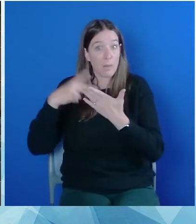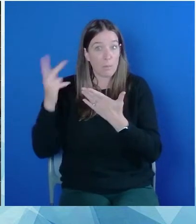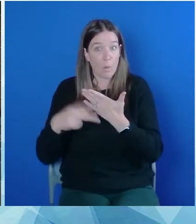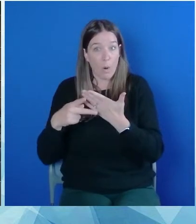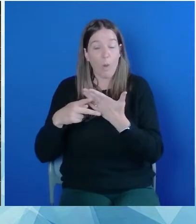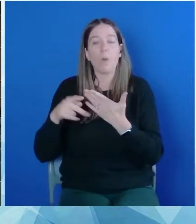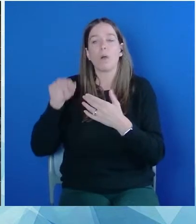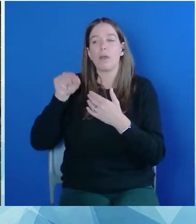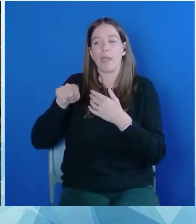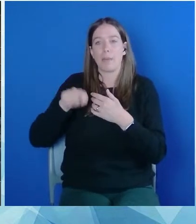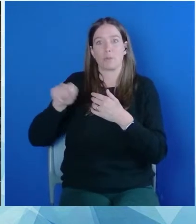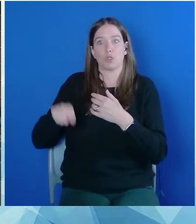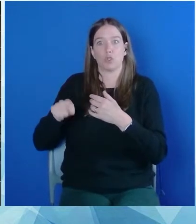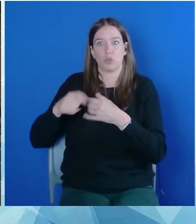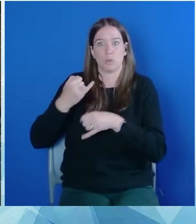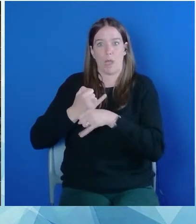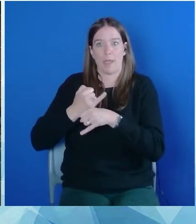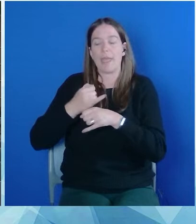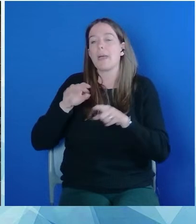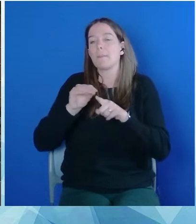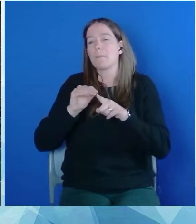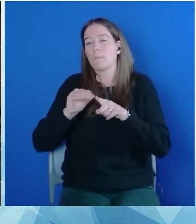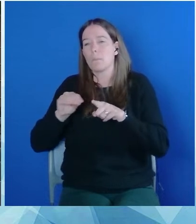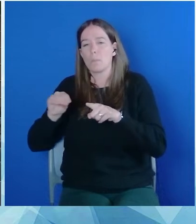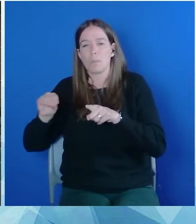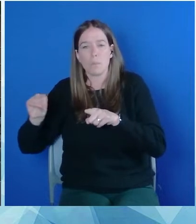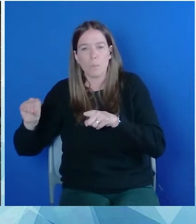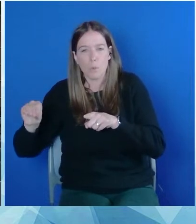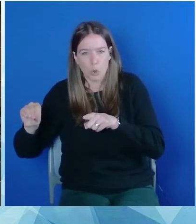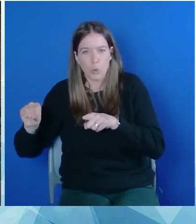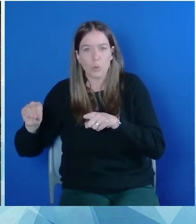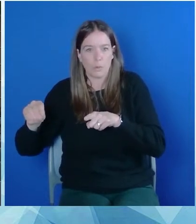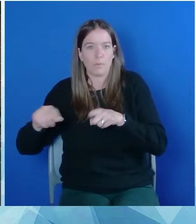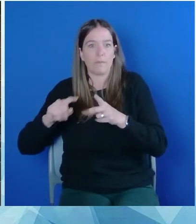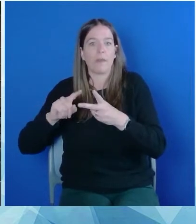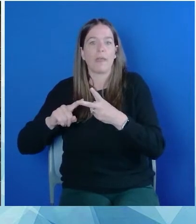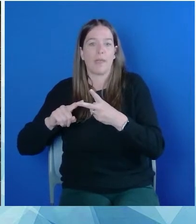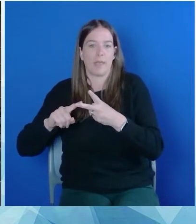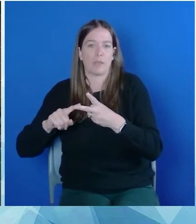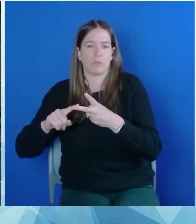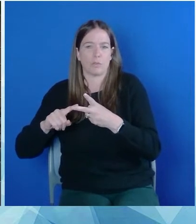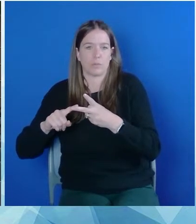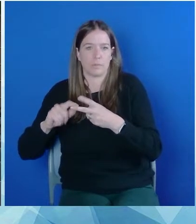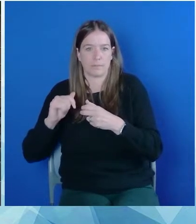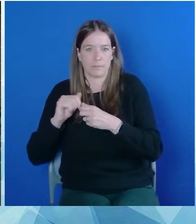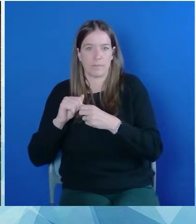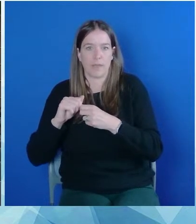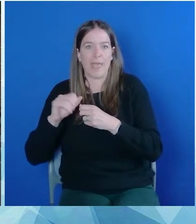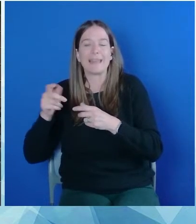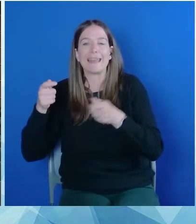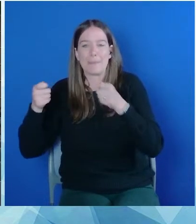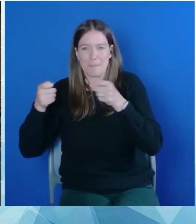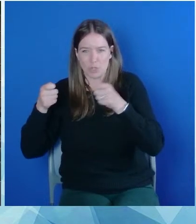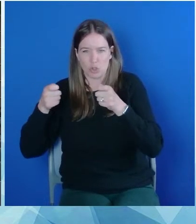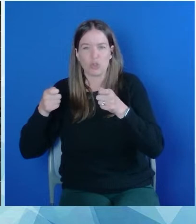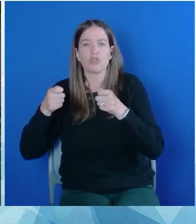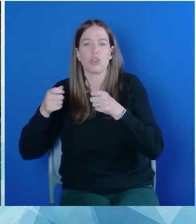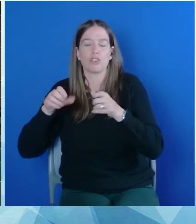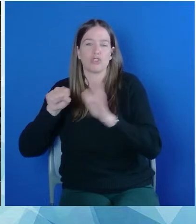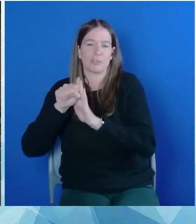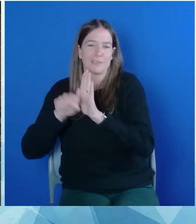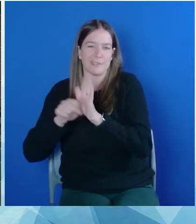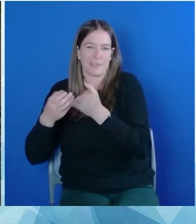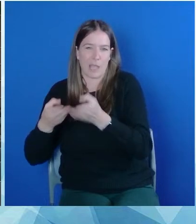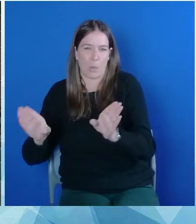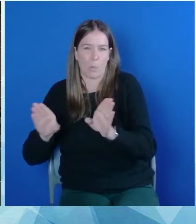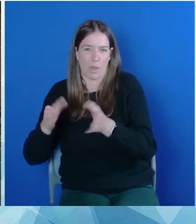the Tucson campus to the administration and statewide services. The second quarter financial reports reflect an